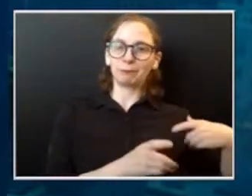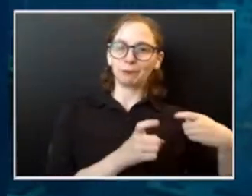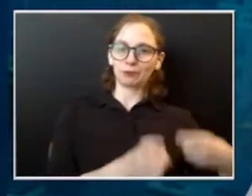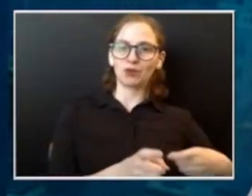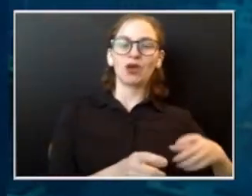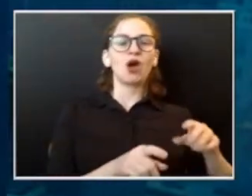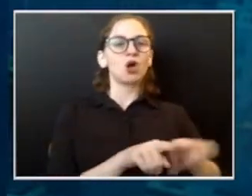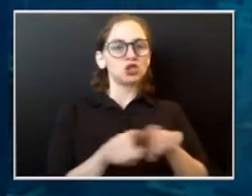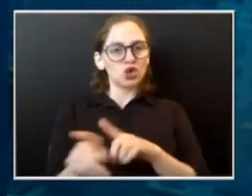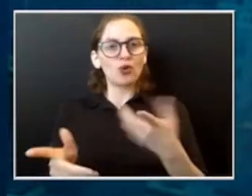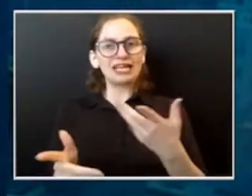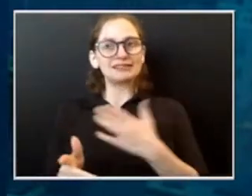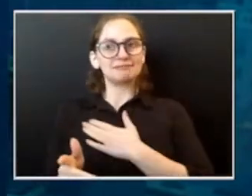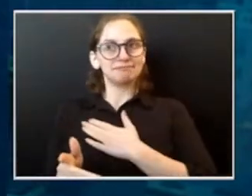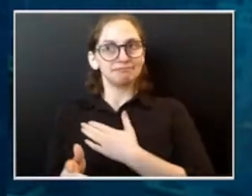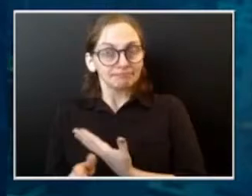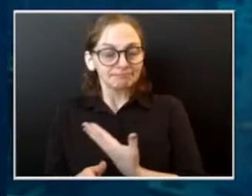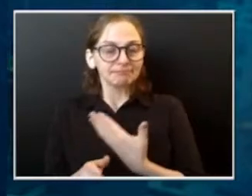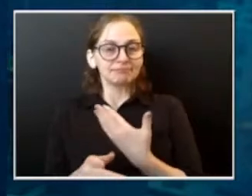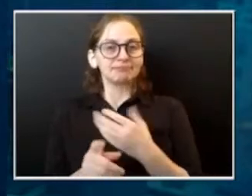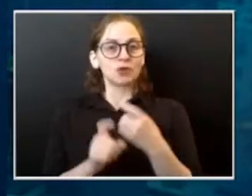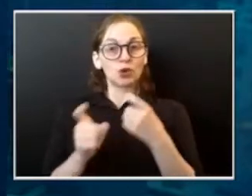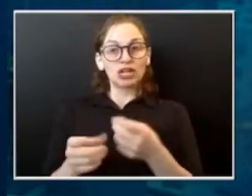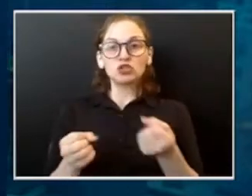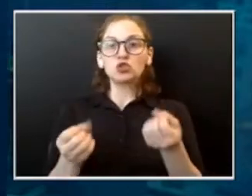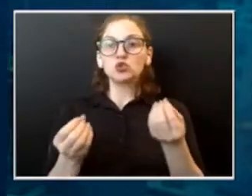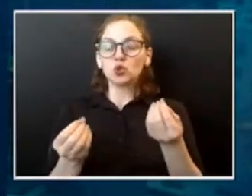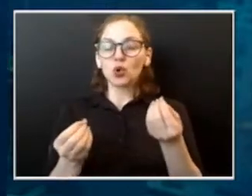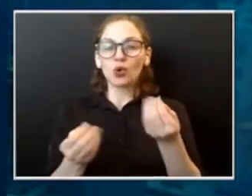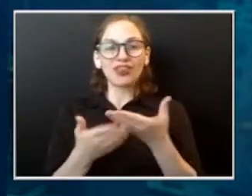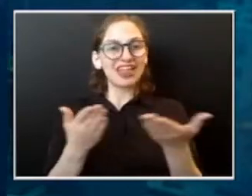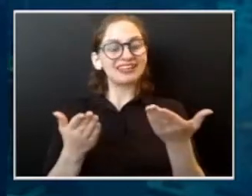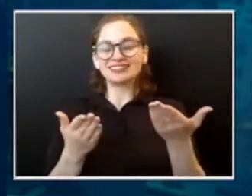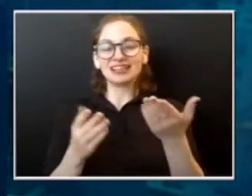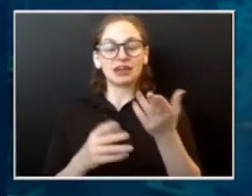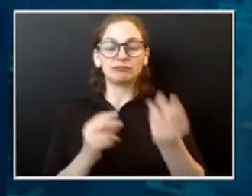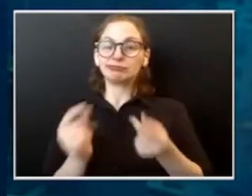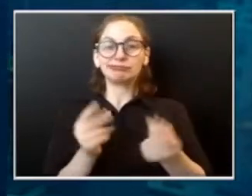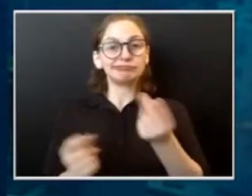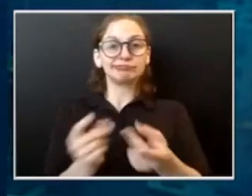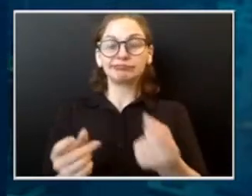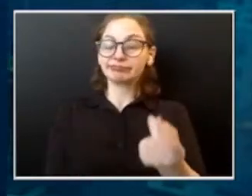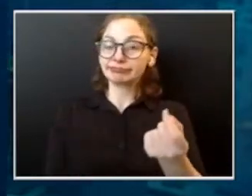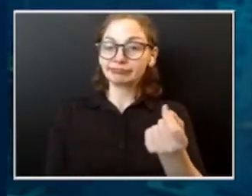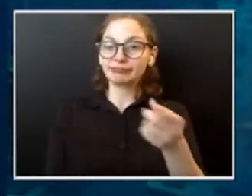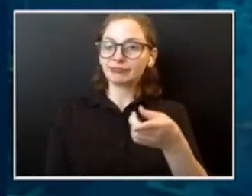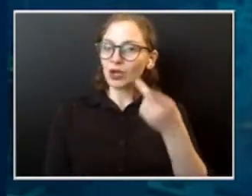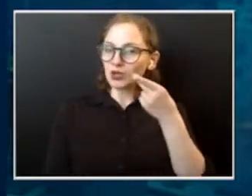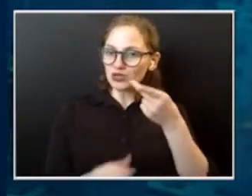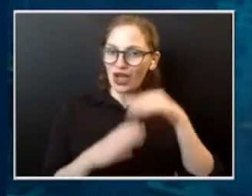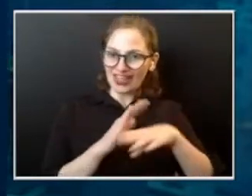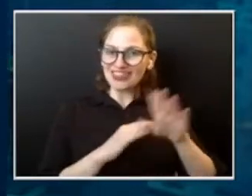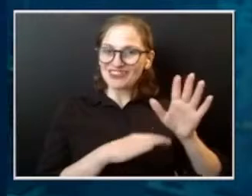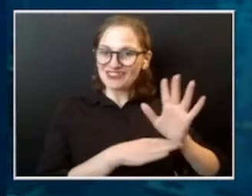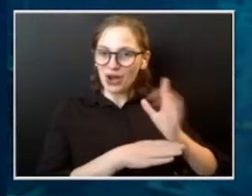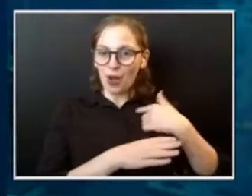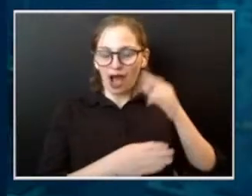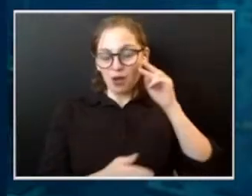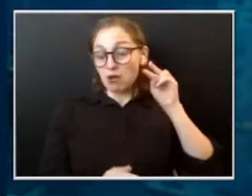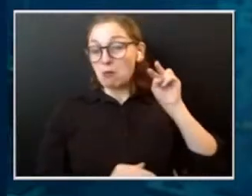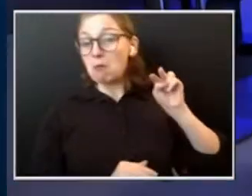away. It's pretty amazing. You saw on that tape that I was kind of looking over Dr. Schmidt's shoulder, like a big brother, actually.